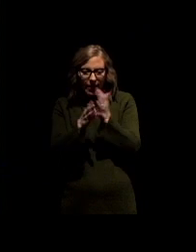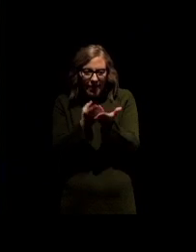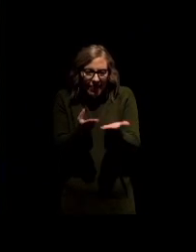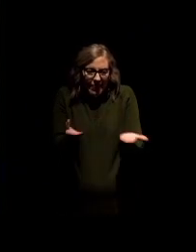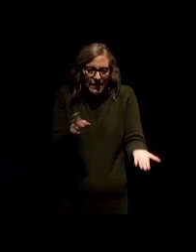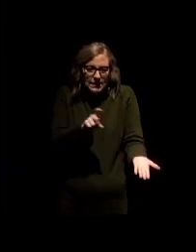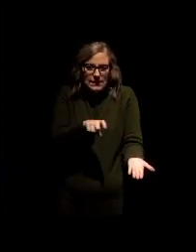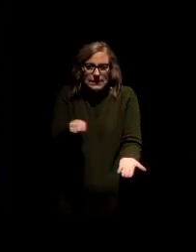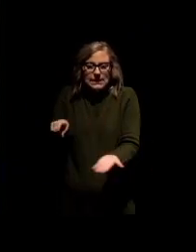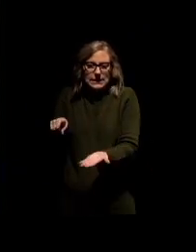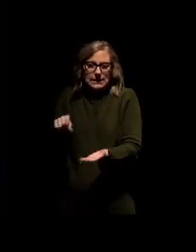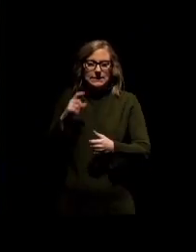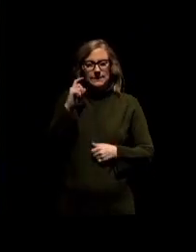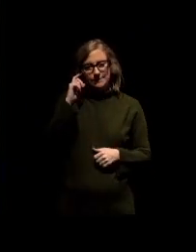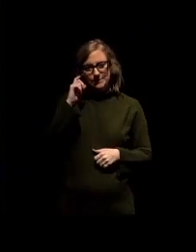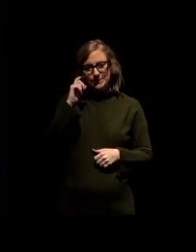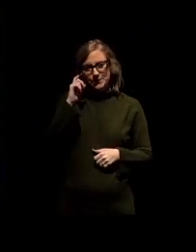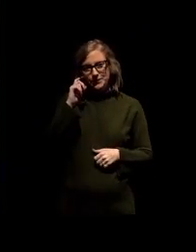need.